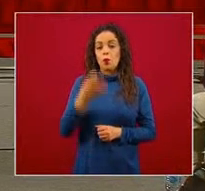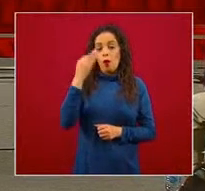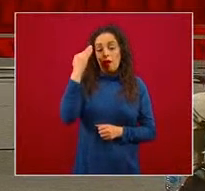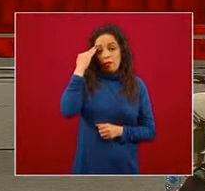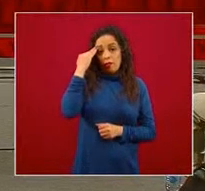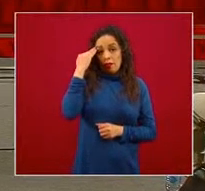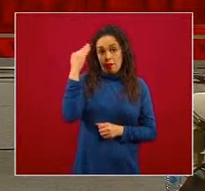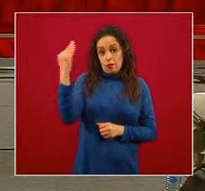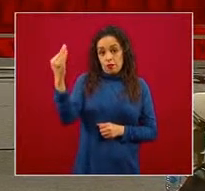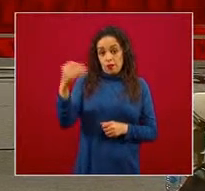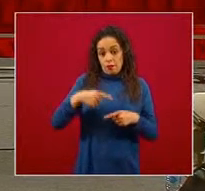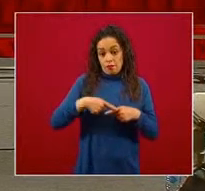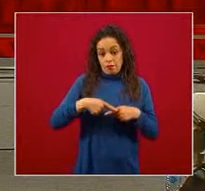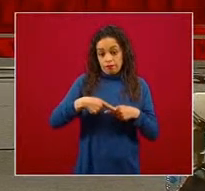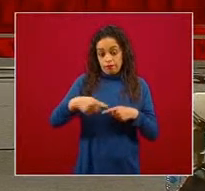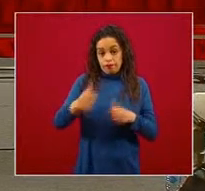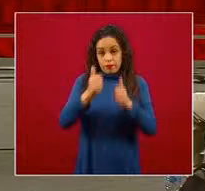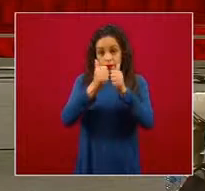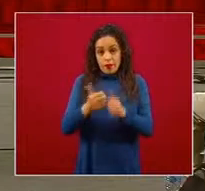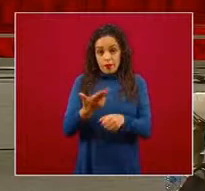You will see that